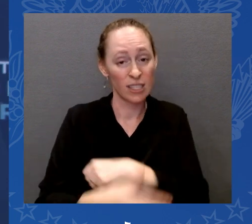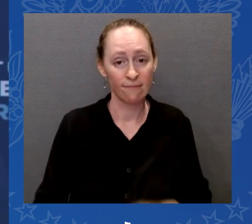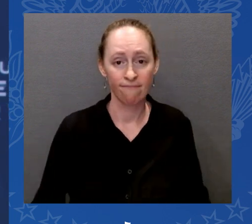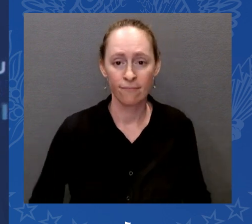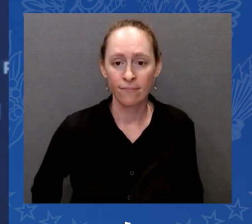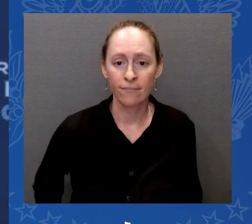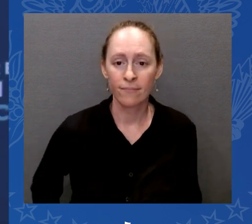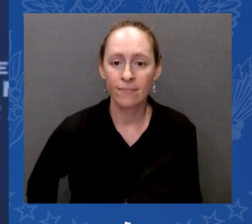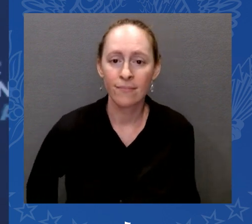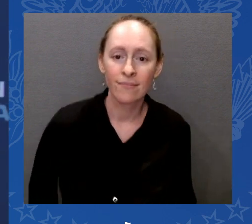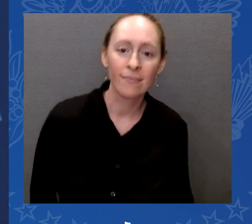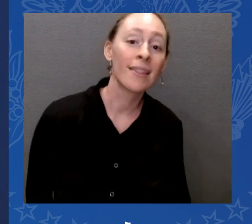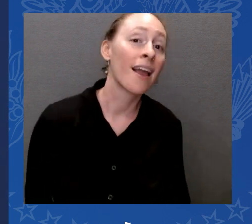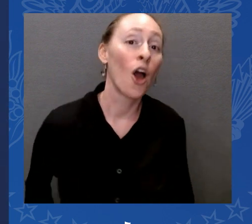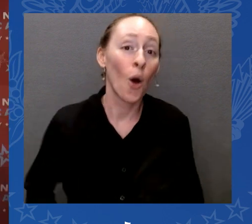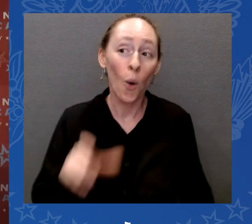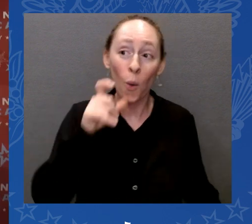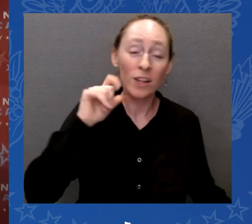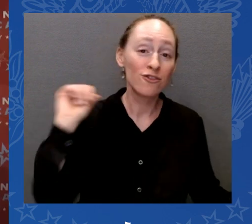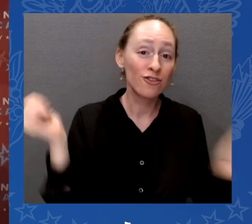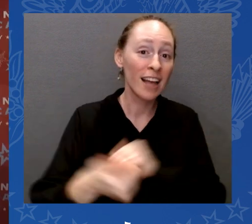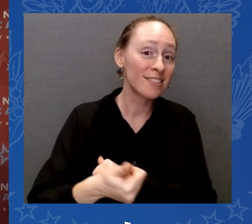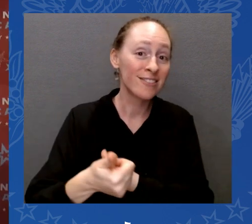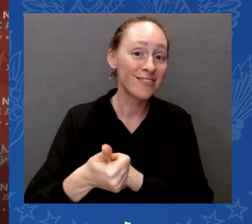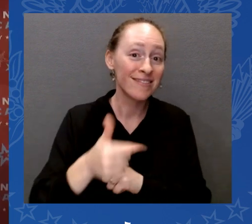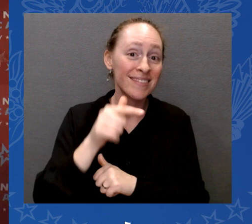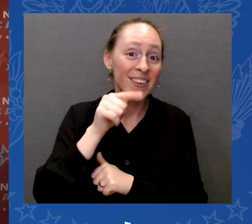Sanjay, it's all yours, kid.